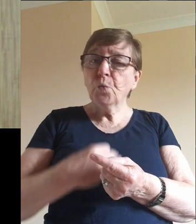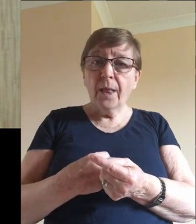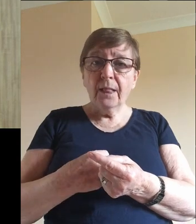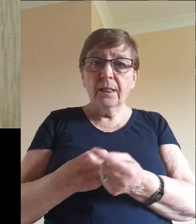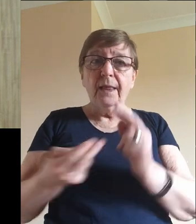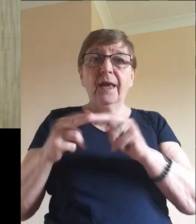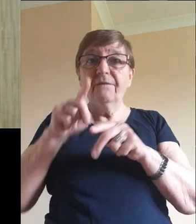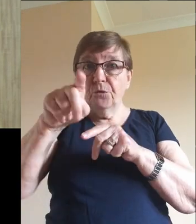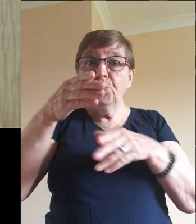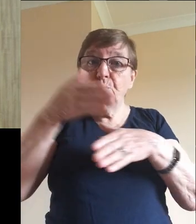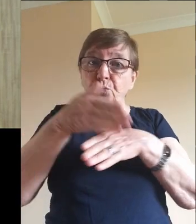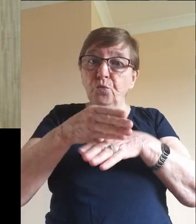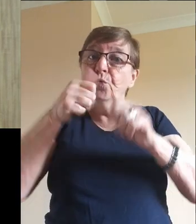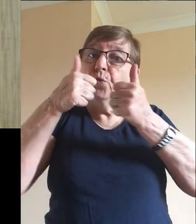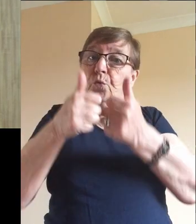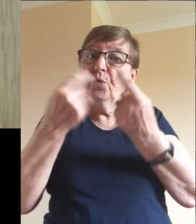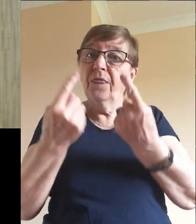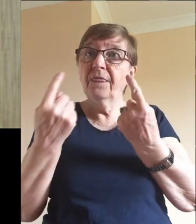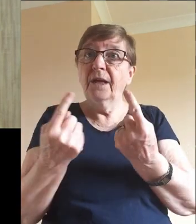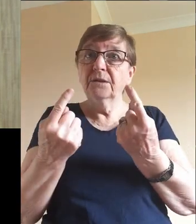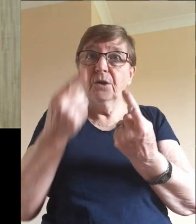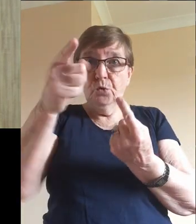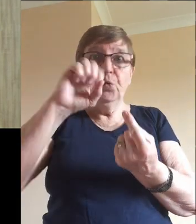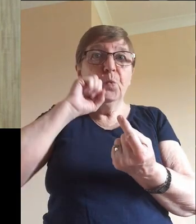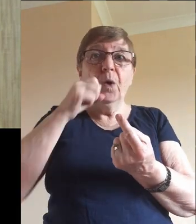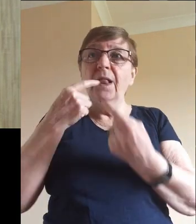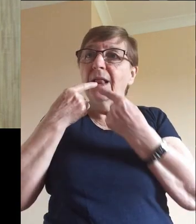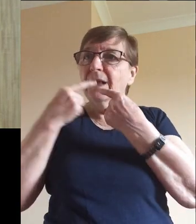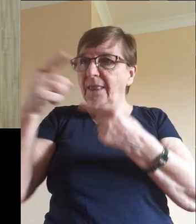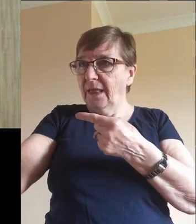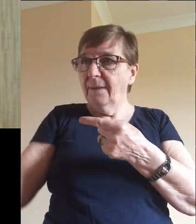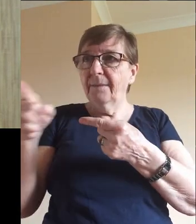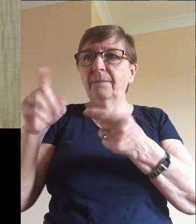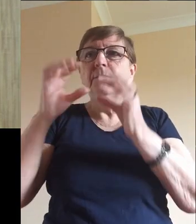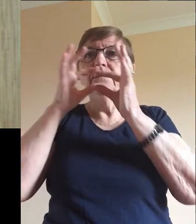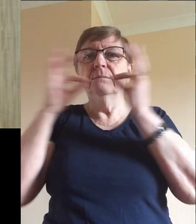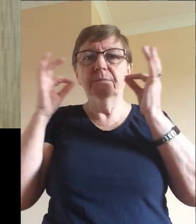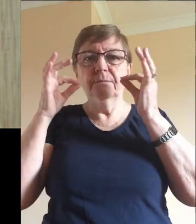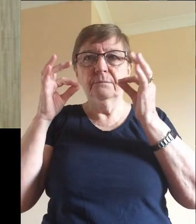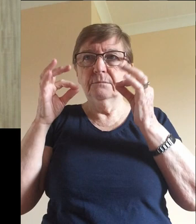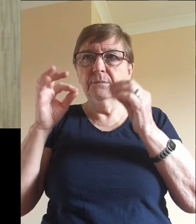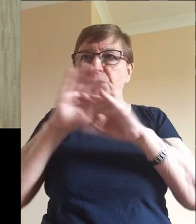good that you should silence the ignorant talk of foolish people.